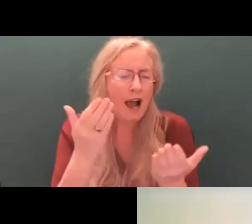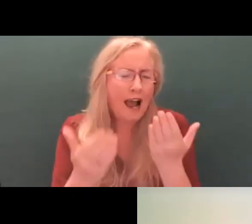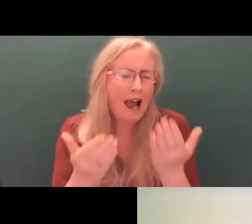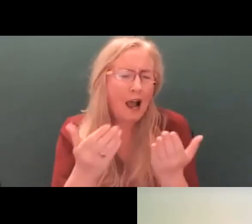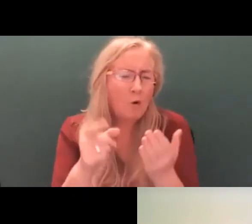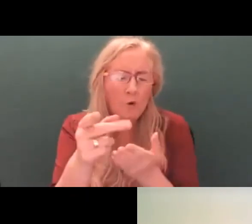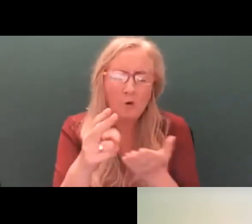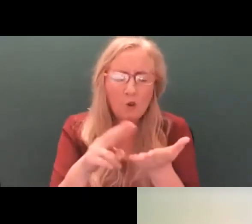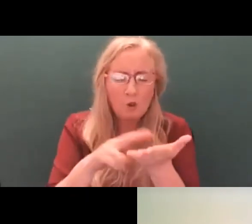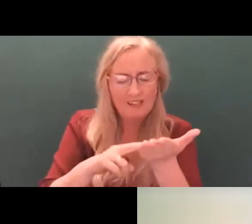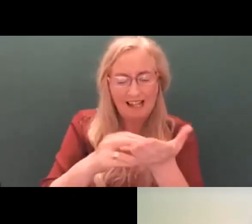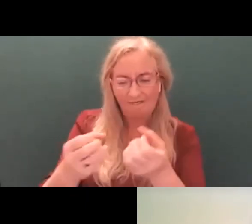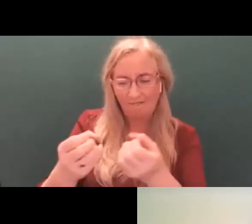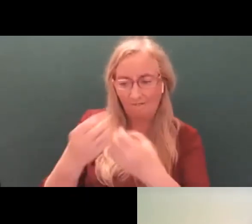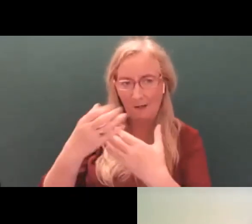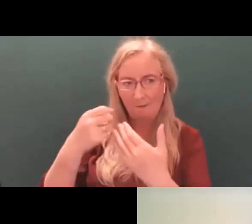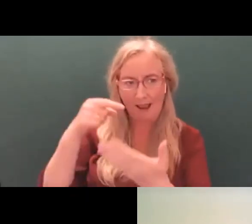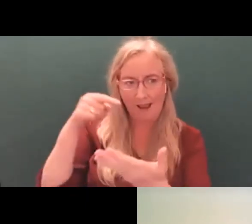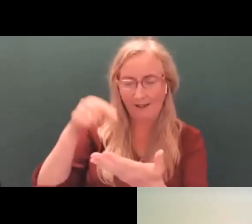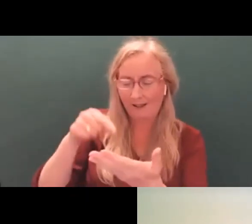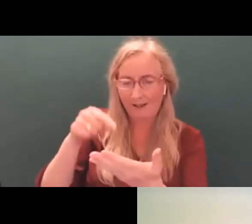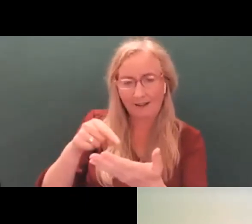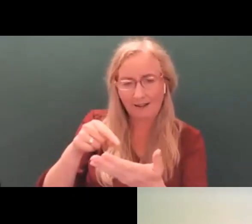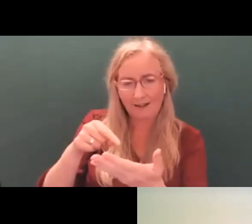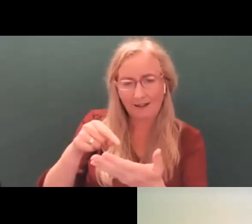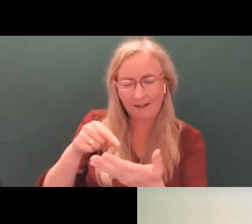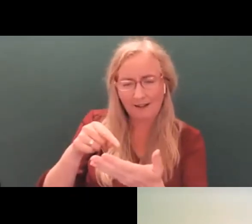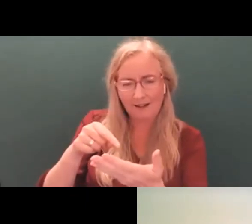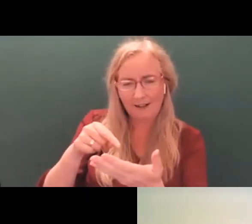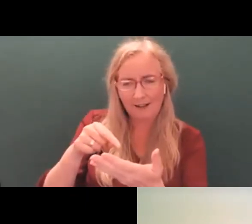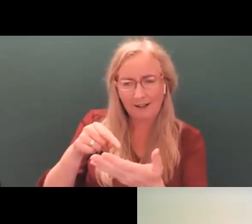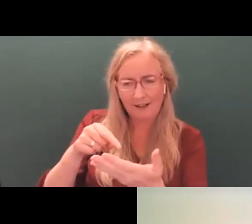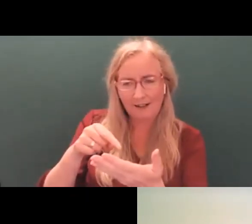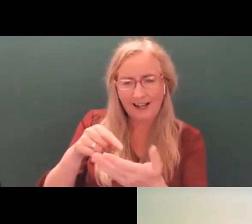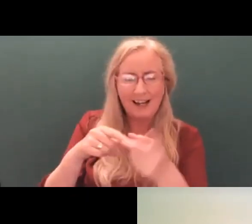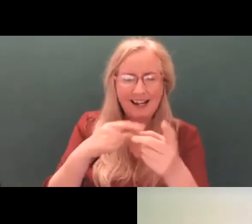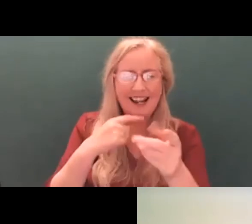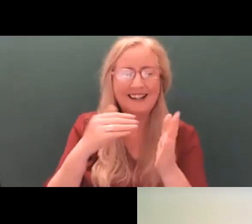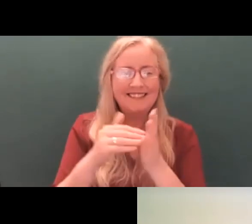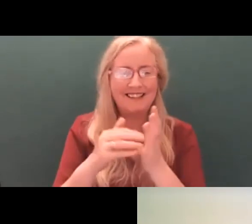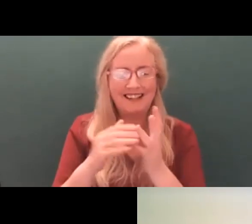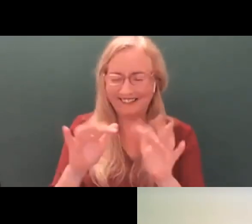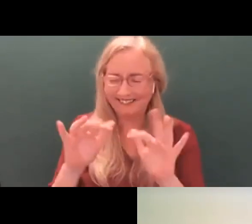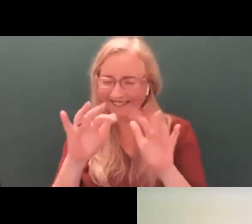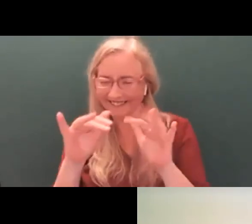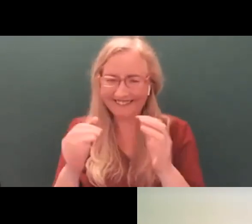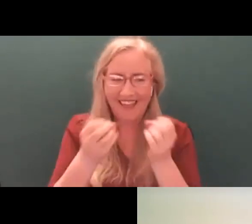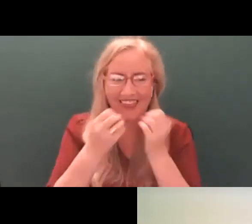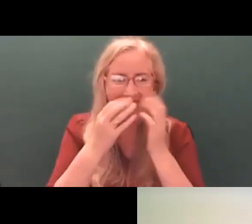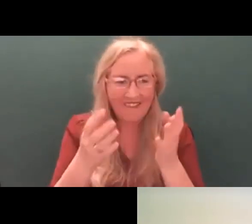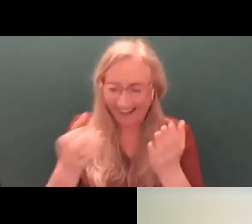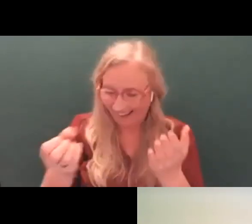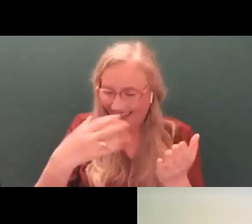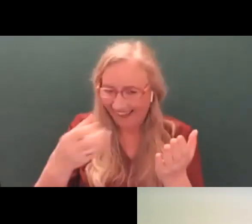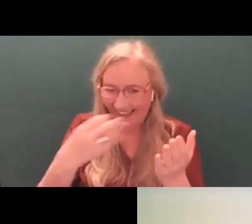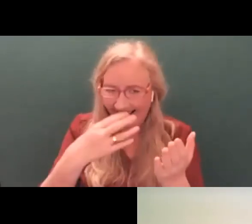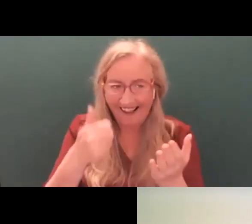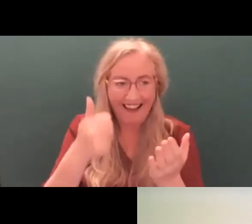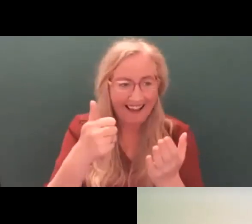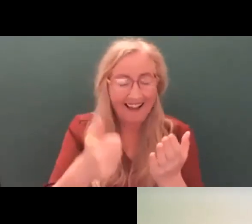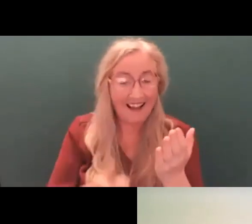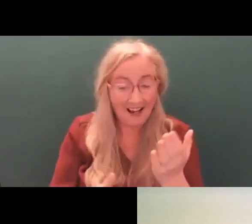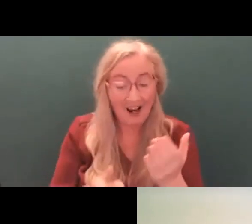the feedback? Apart from sort of basking in some of the moments of lovely things that I'm sure people shared with you,